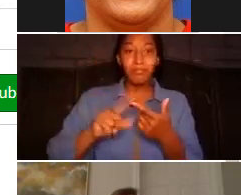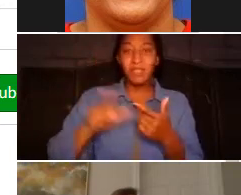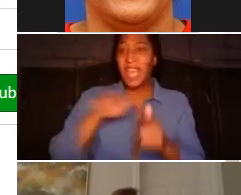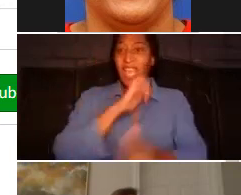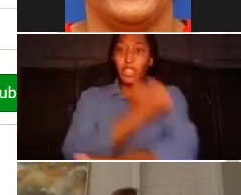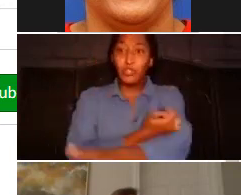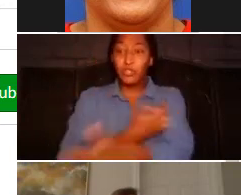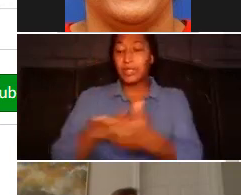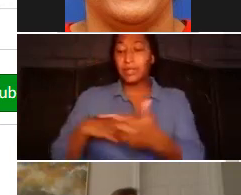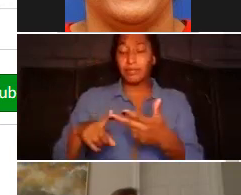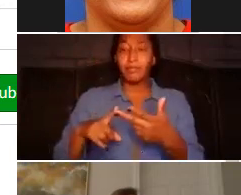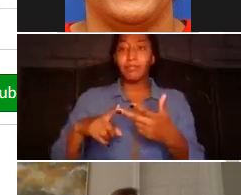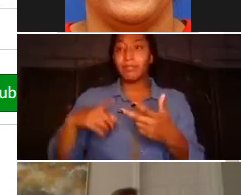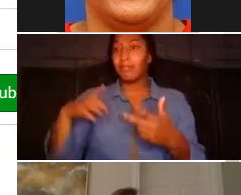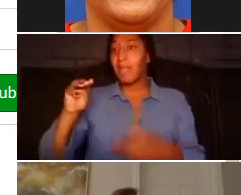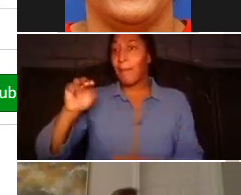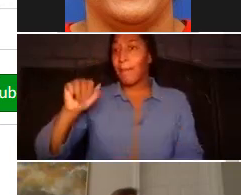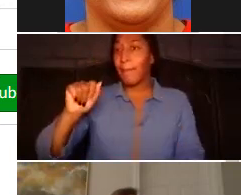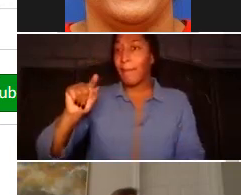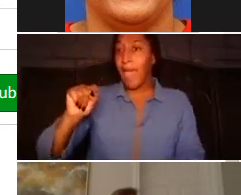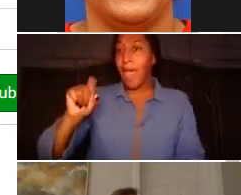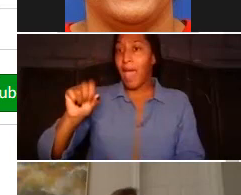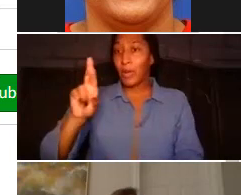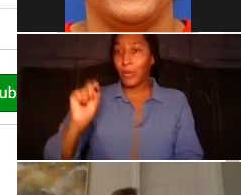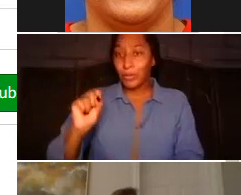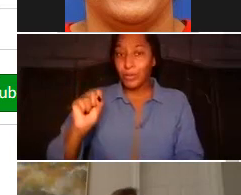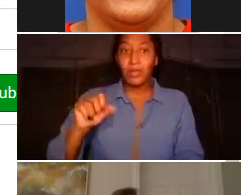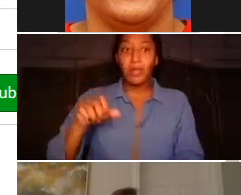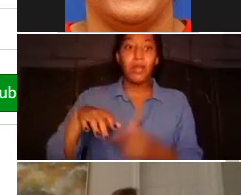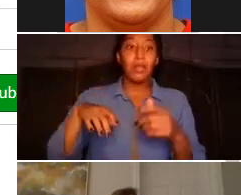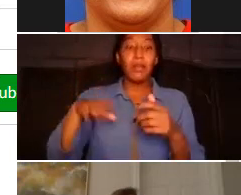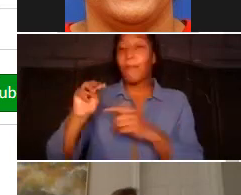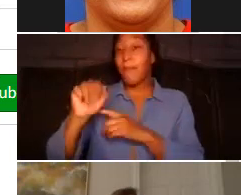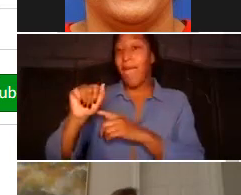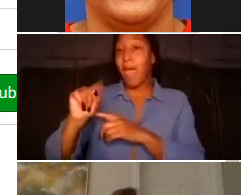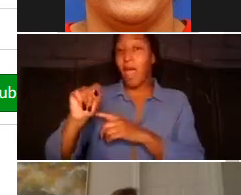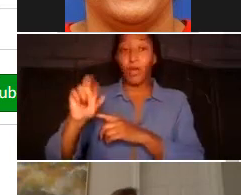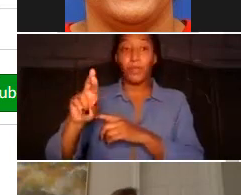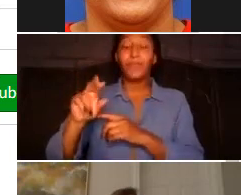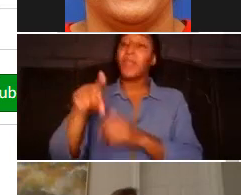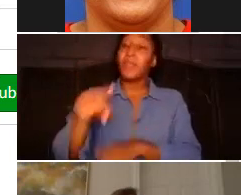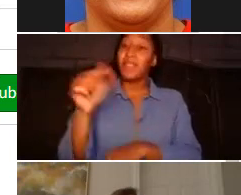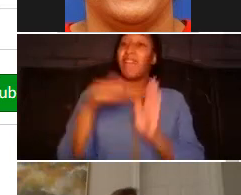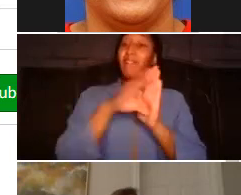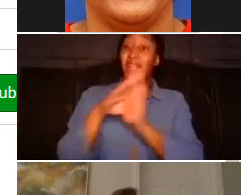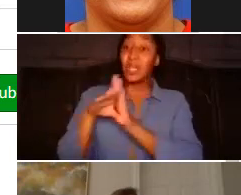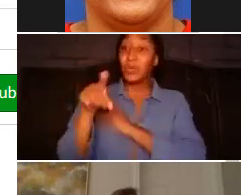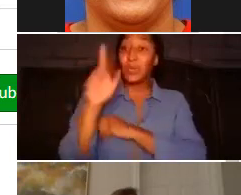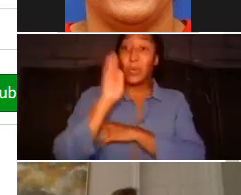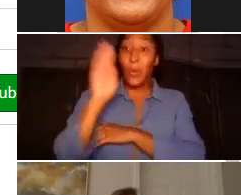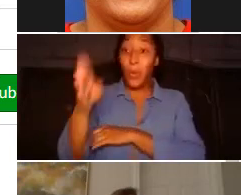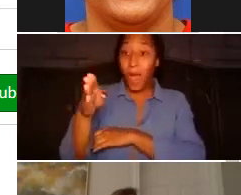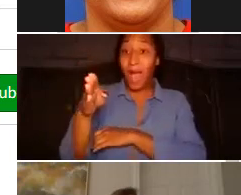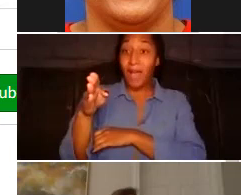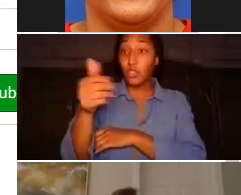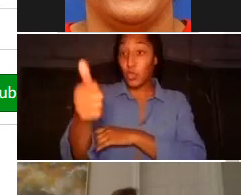this is an overview that you're going to work through independently. Okay. Now, the overview